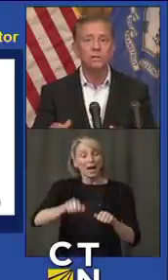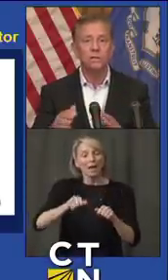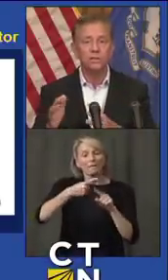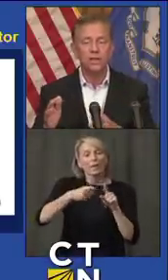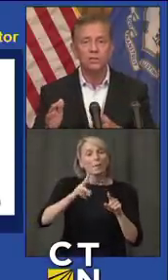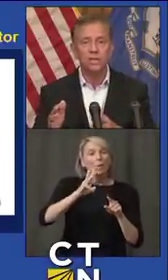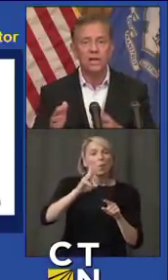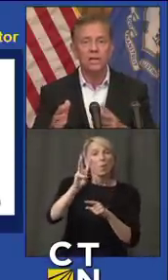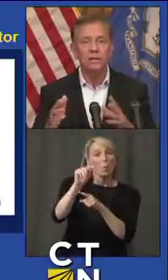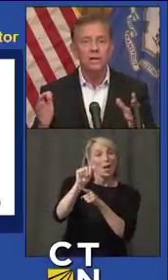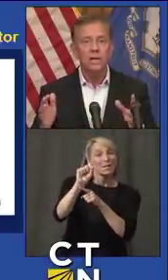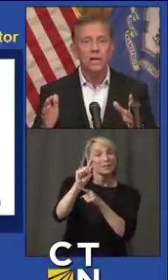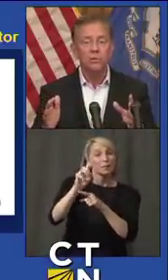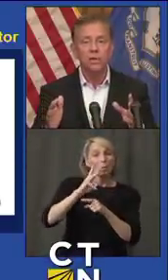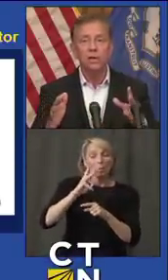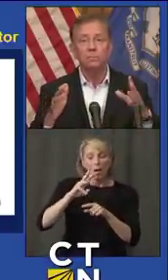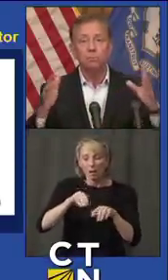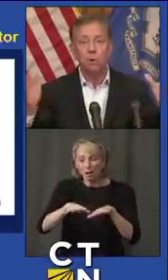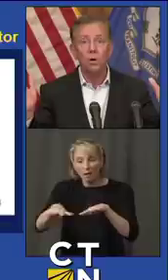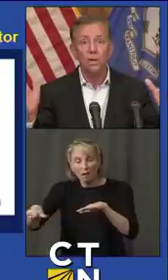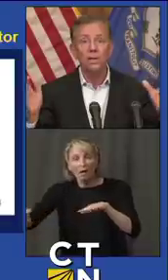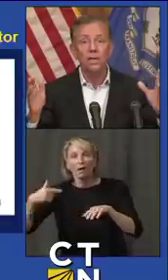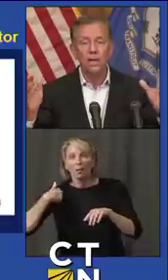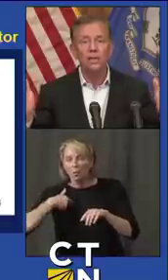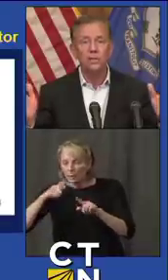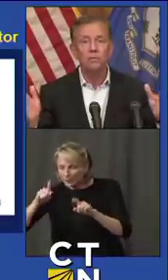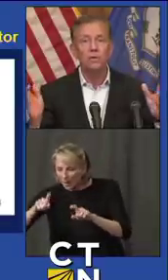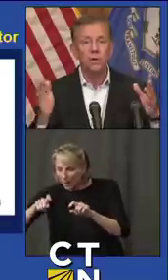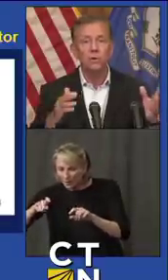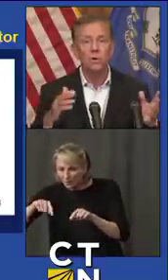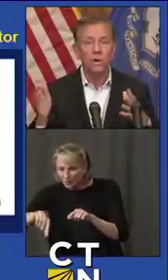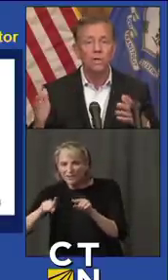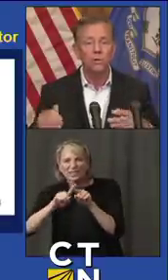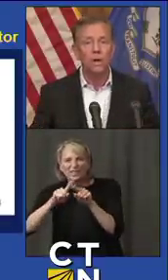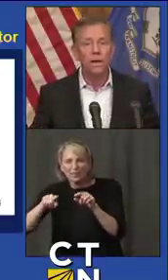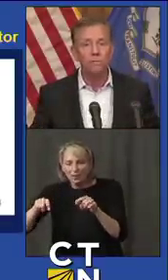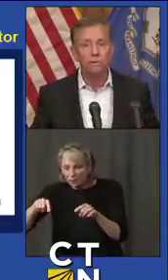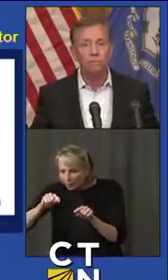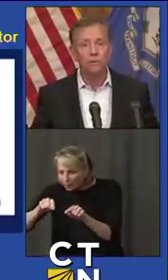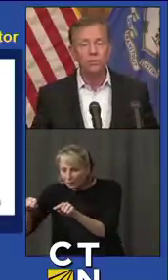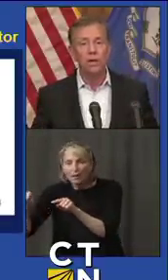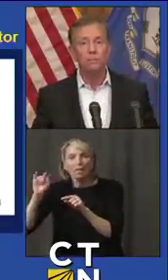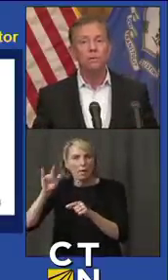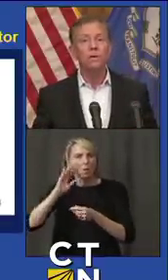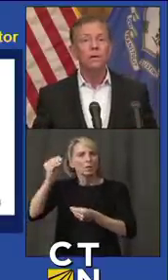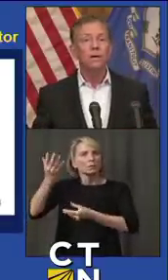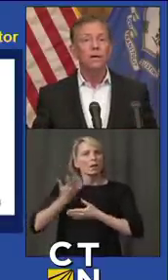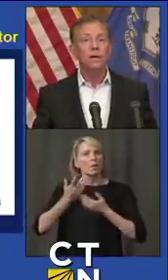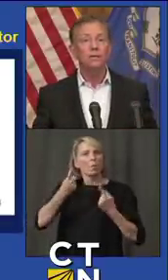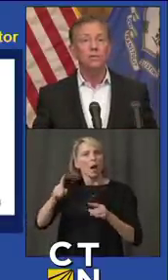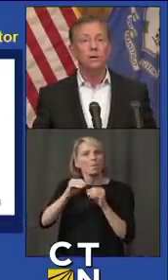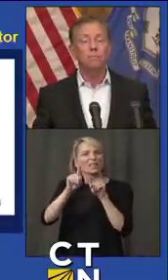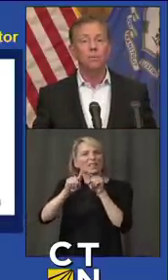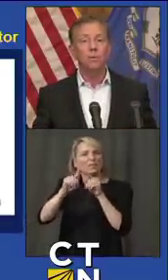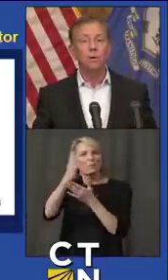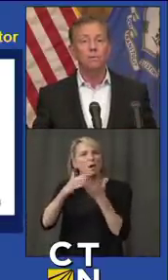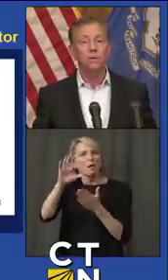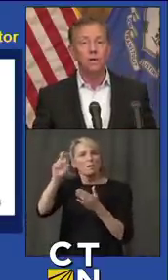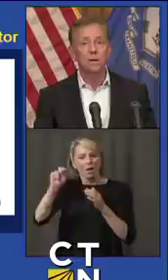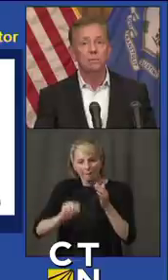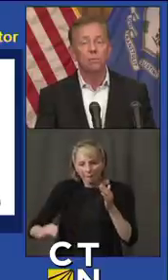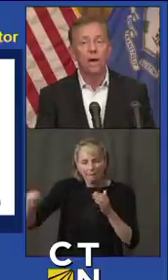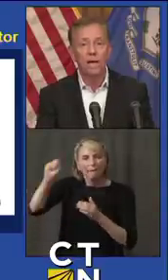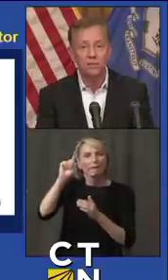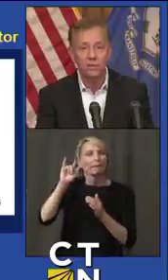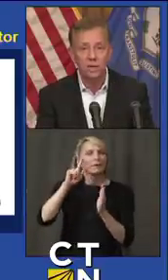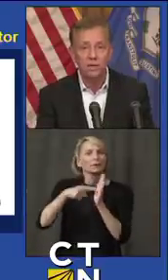wastewater and test that, and you can get a broad indication of what's going on in New Haven, for example. As one of